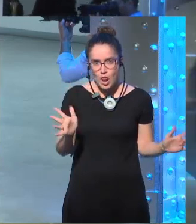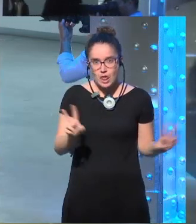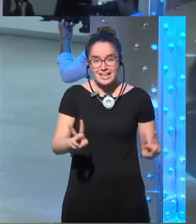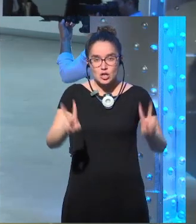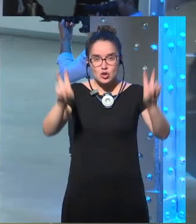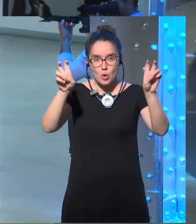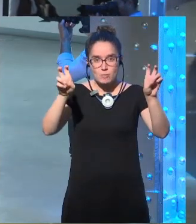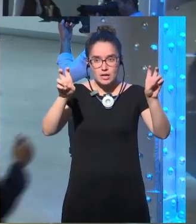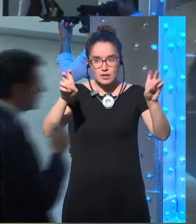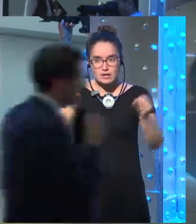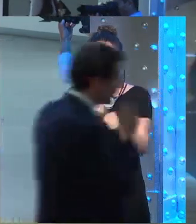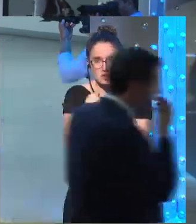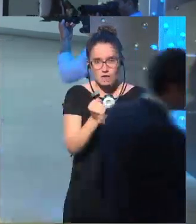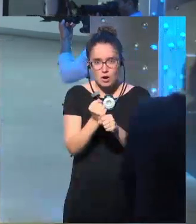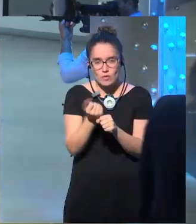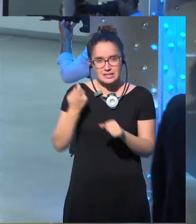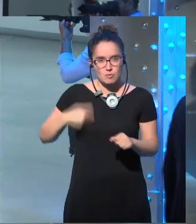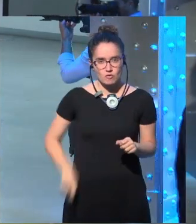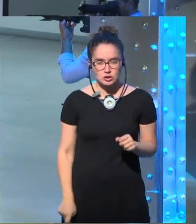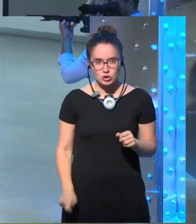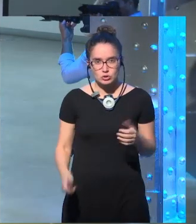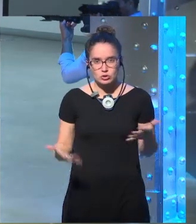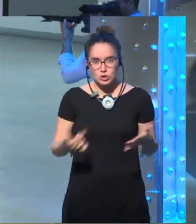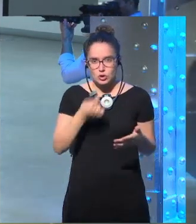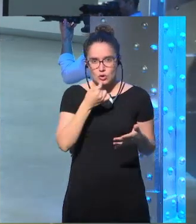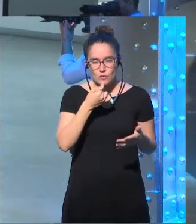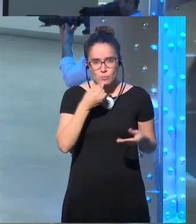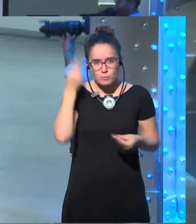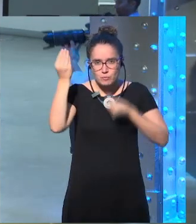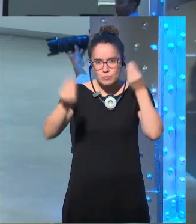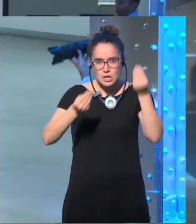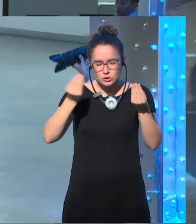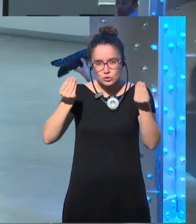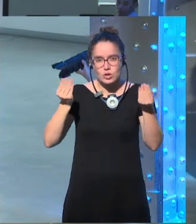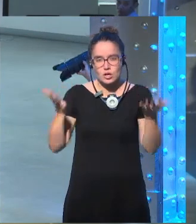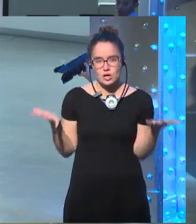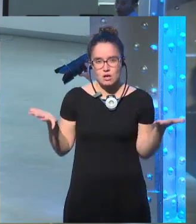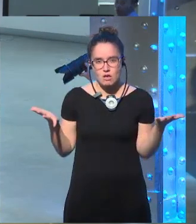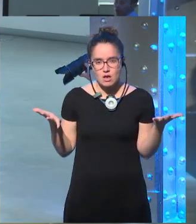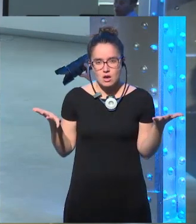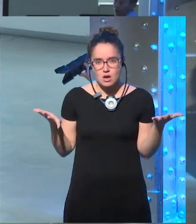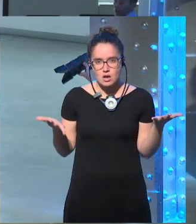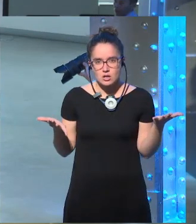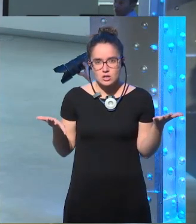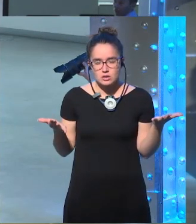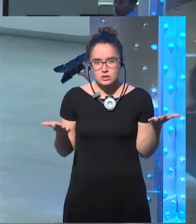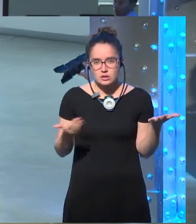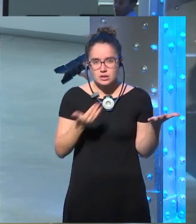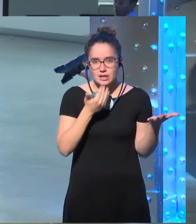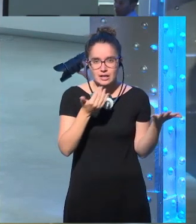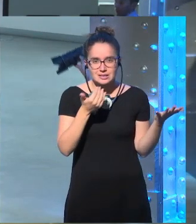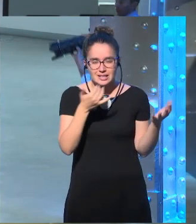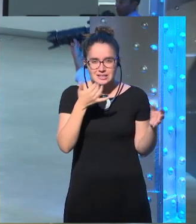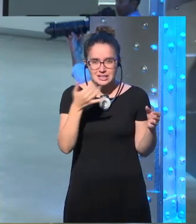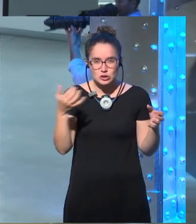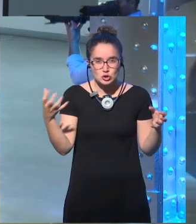in fact, I would go as far as to suggesting that nearly all jobs that